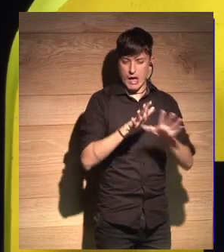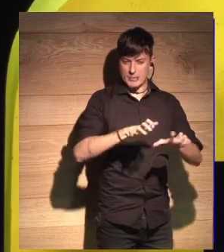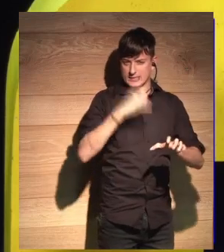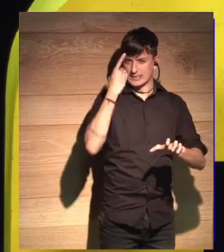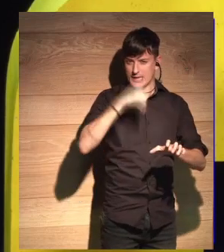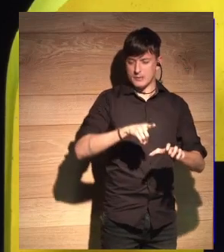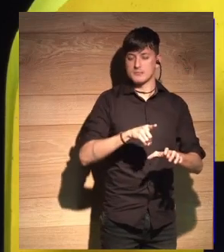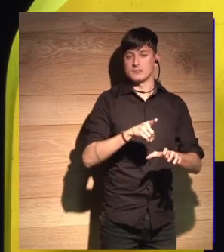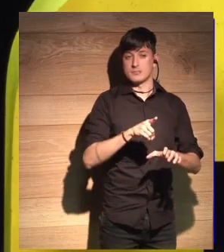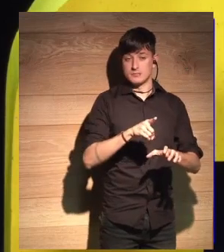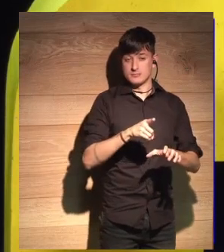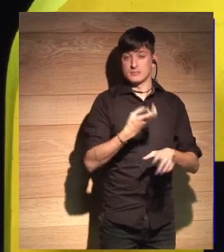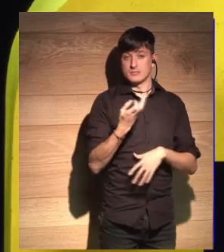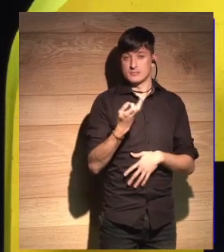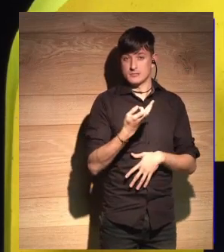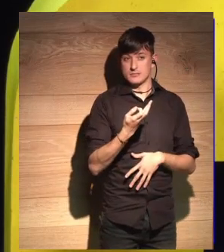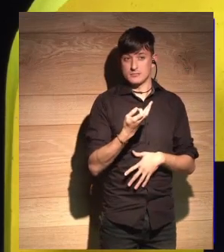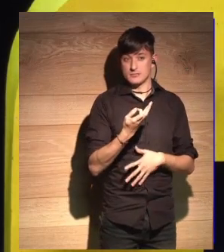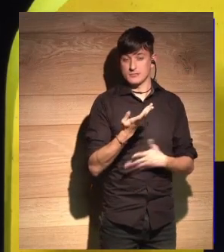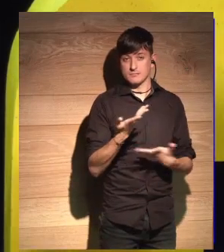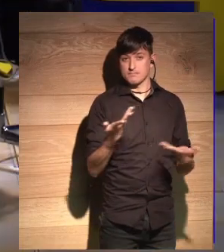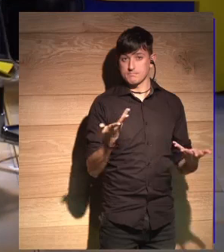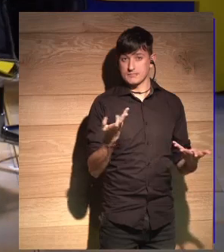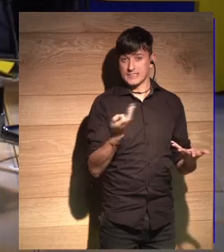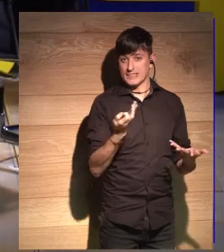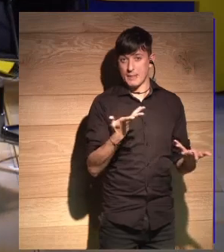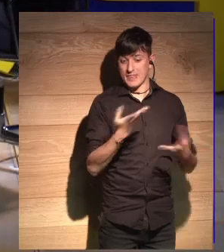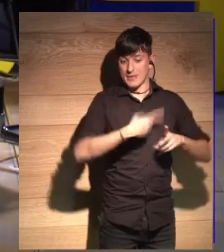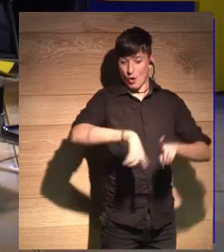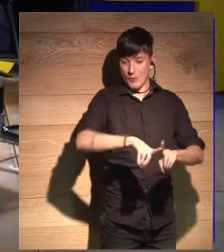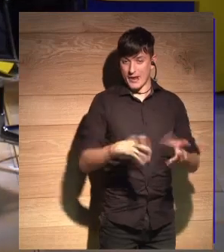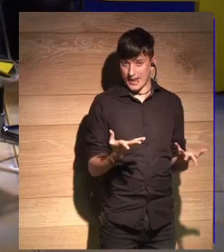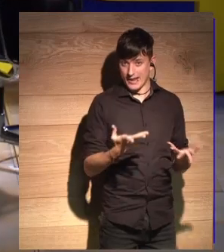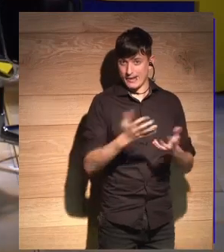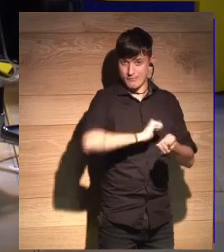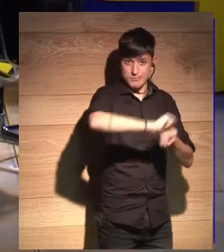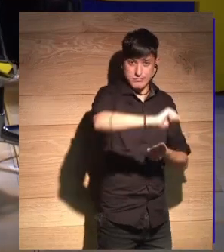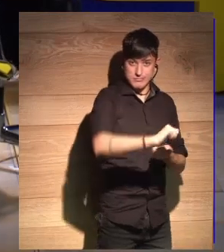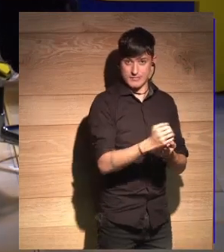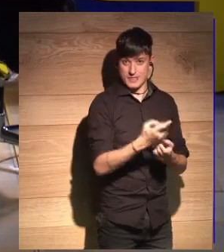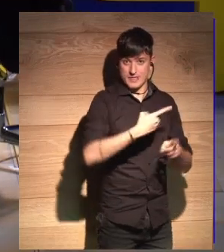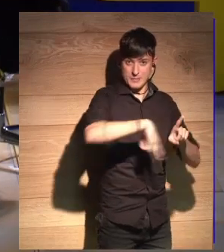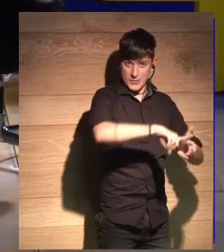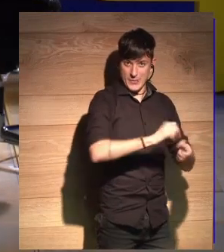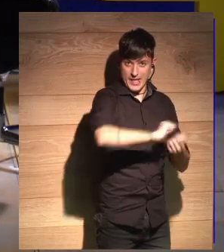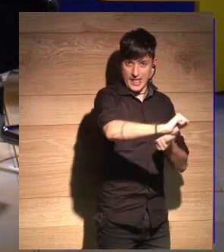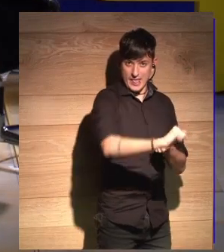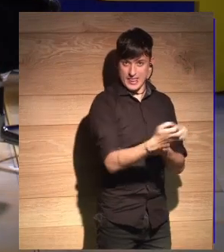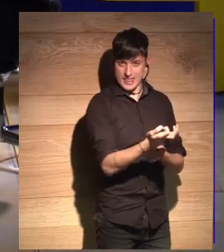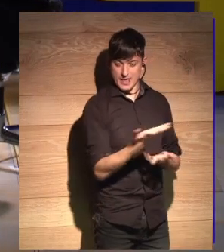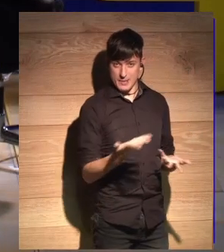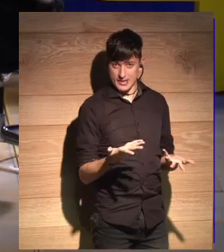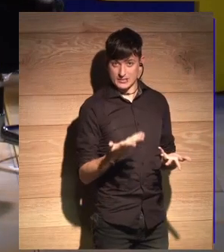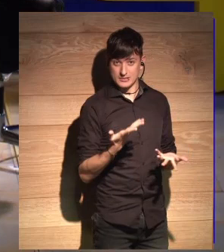shoot back with laser pointers, you know. So I think it's like they're still using technology,